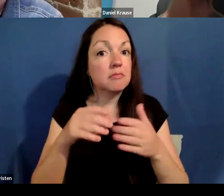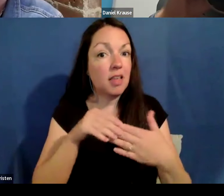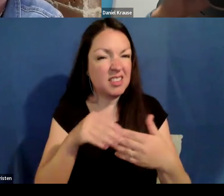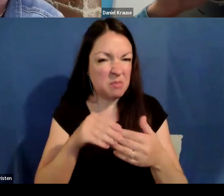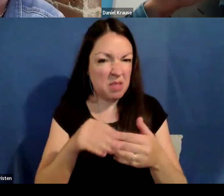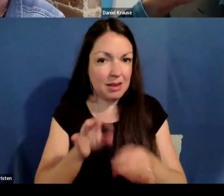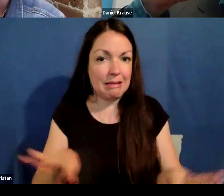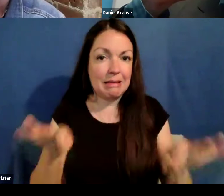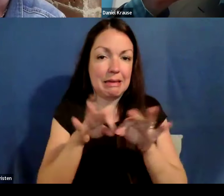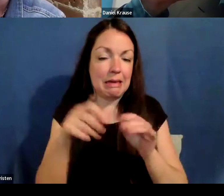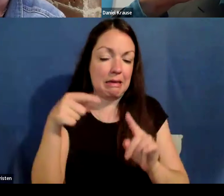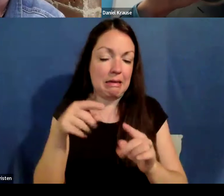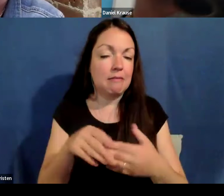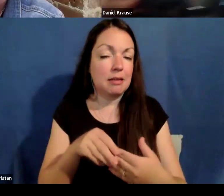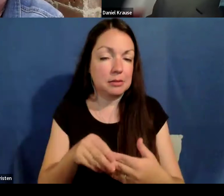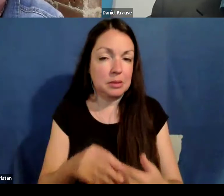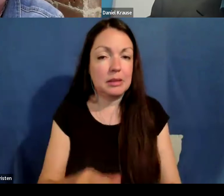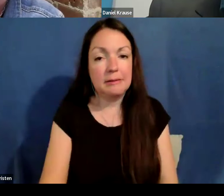good.